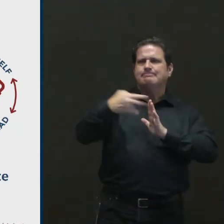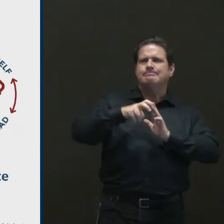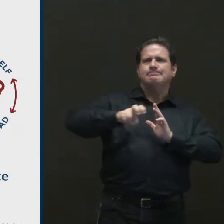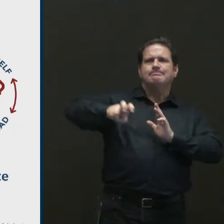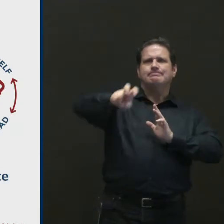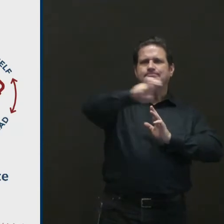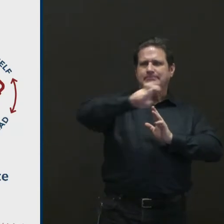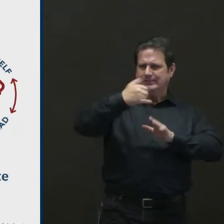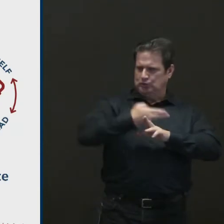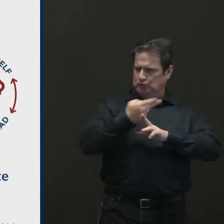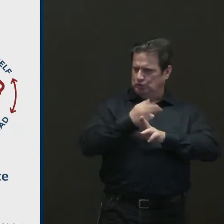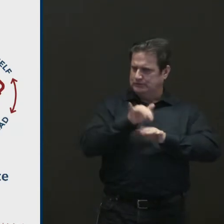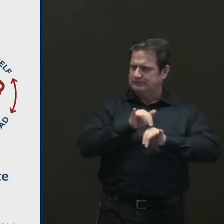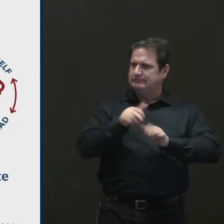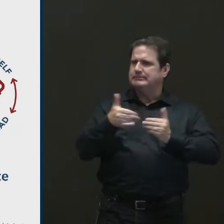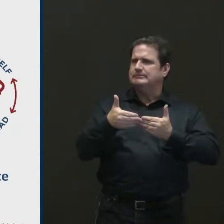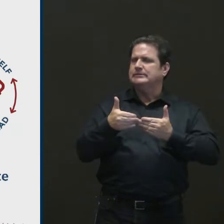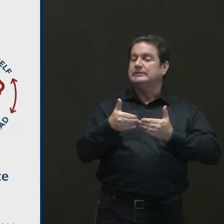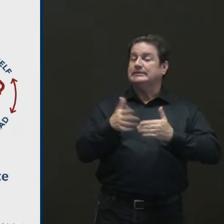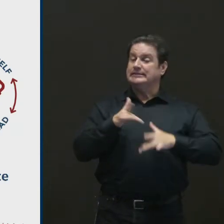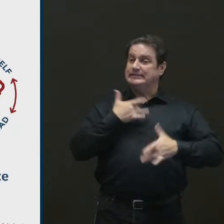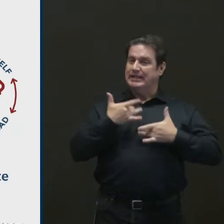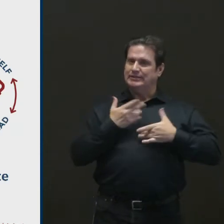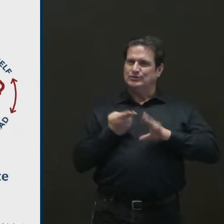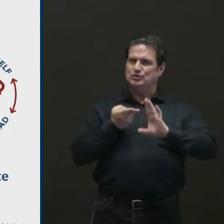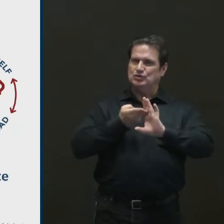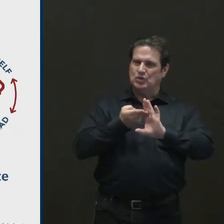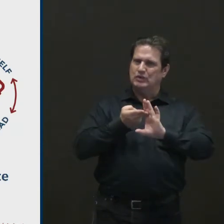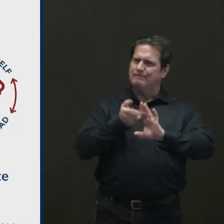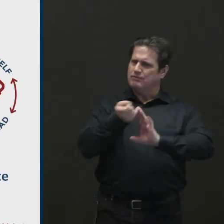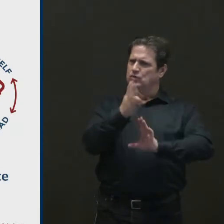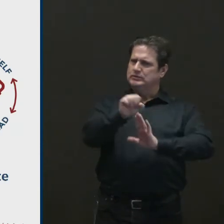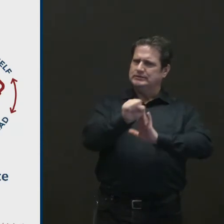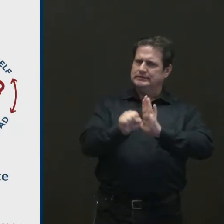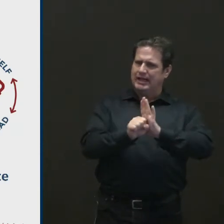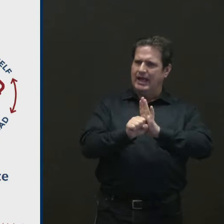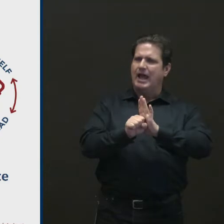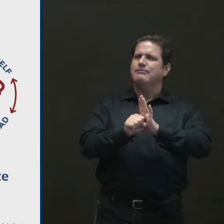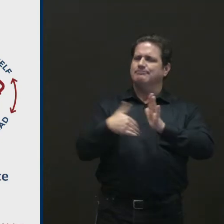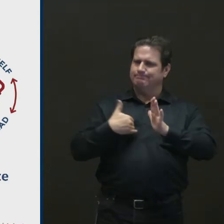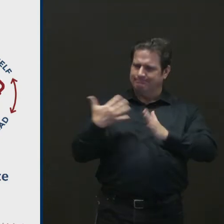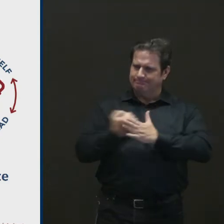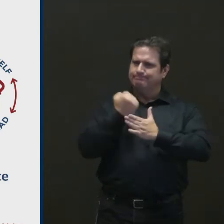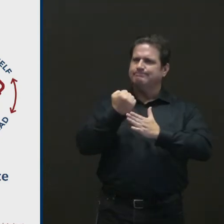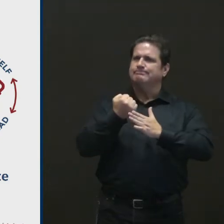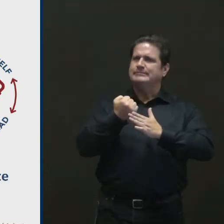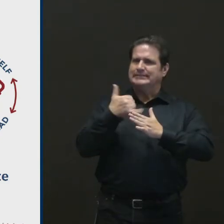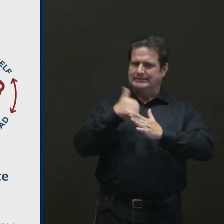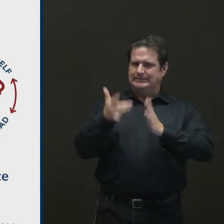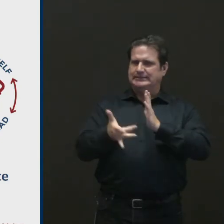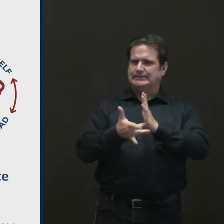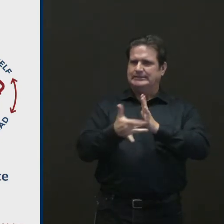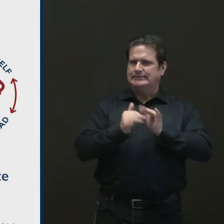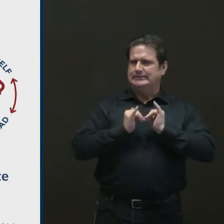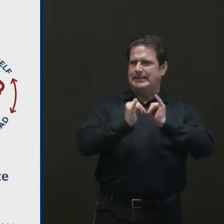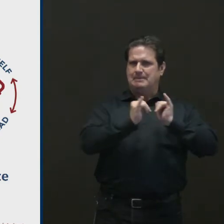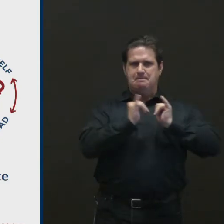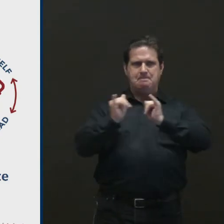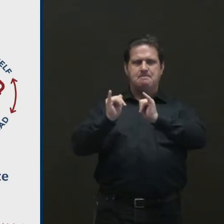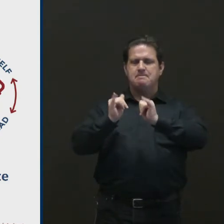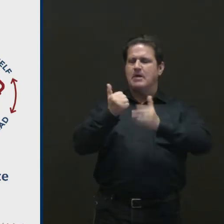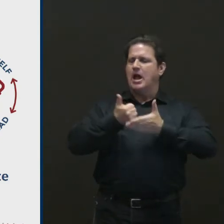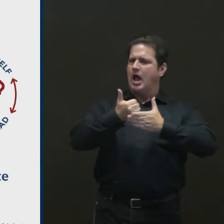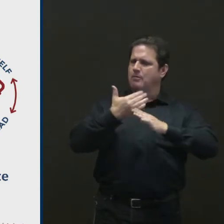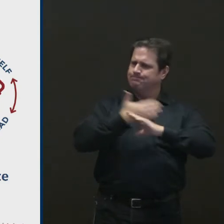incredibly important. And we're really excited to be joining a handful of states that have utilized and are deploying this technology to help in the